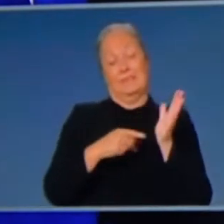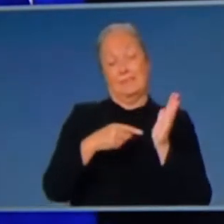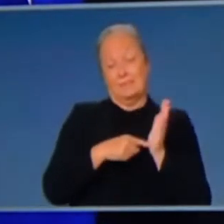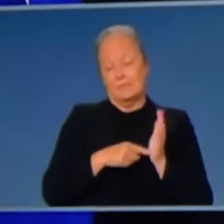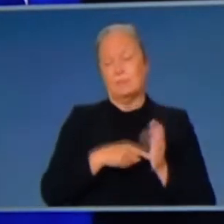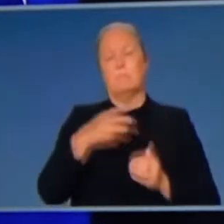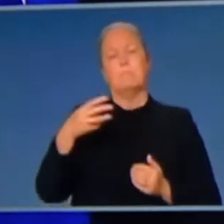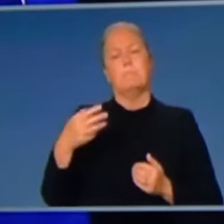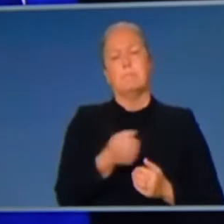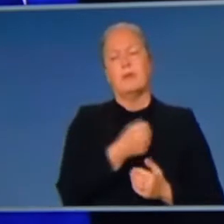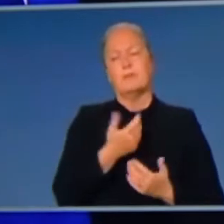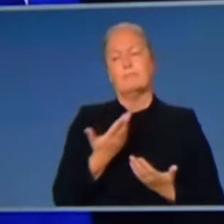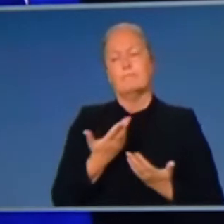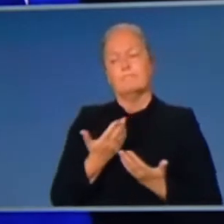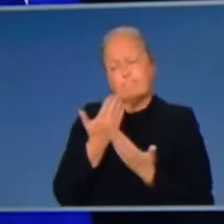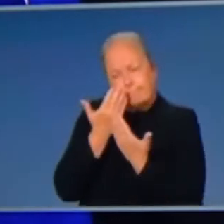lease.